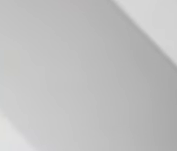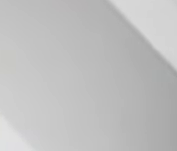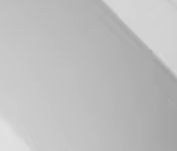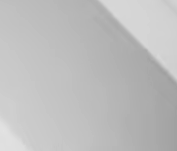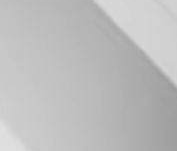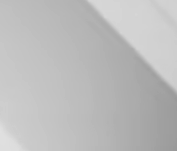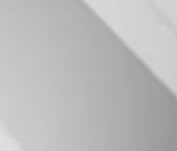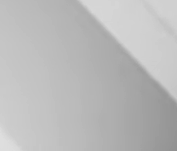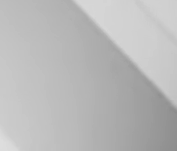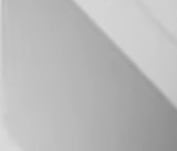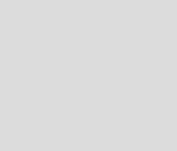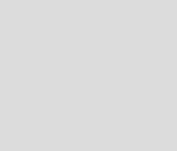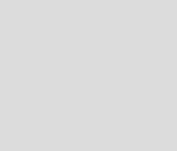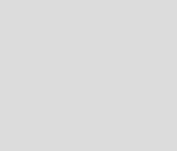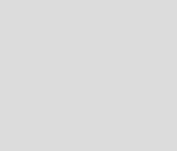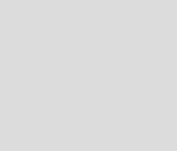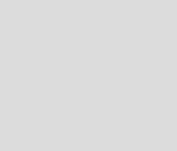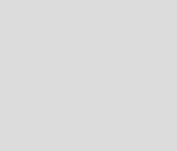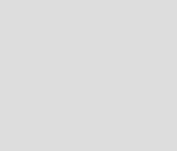0734-780-124.